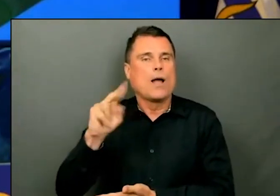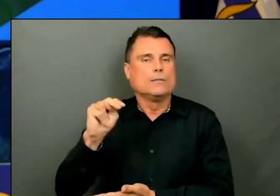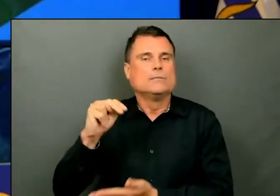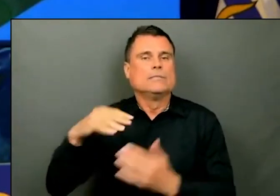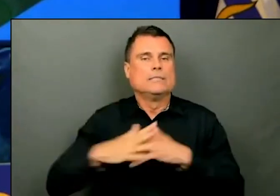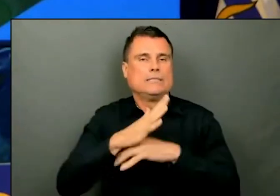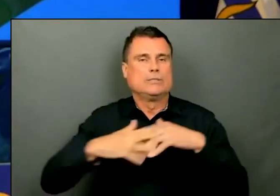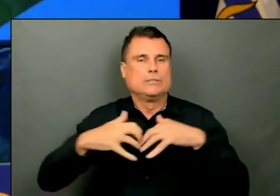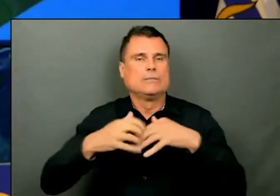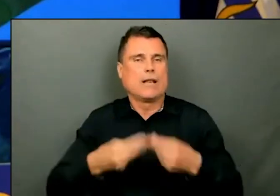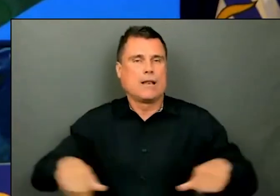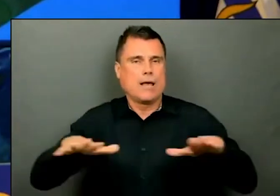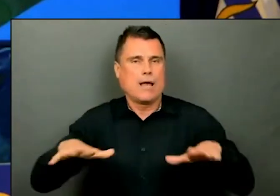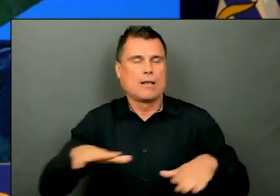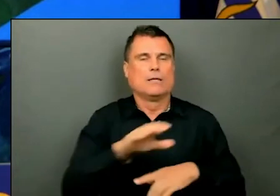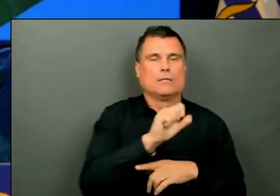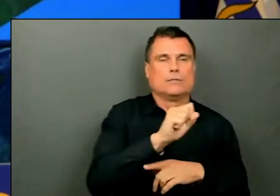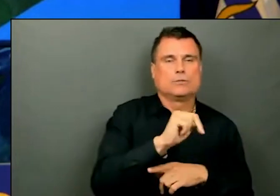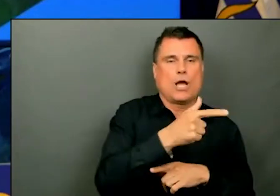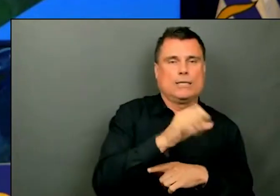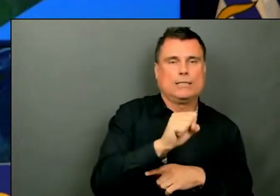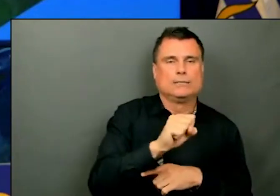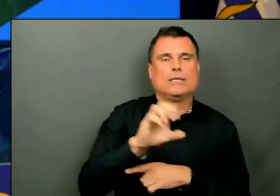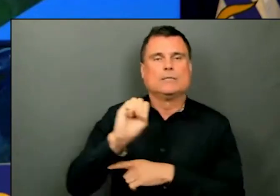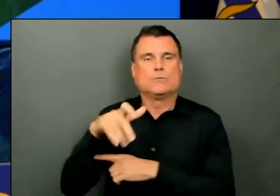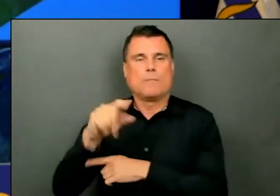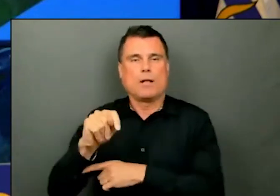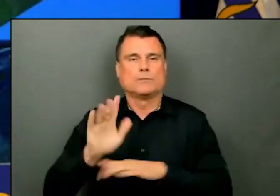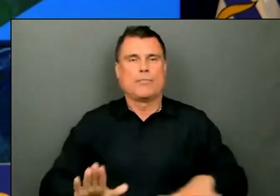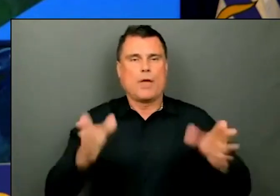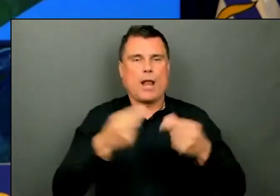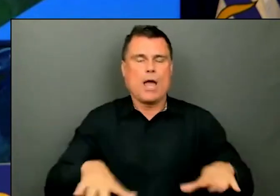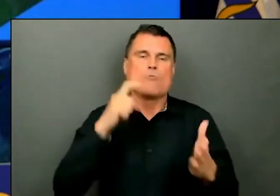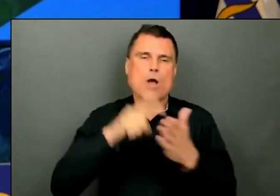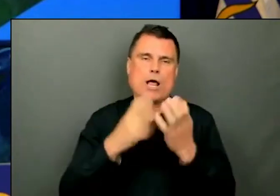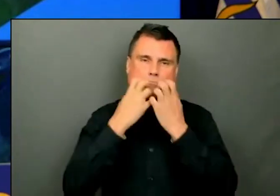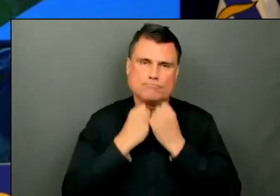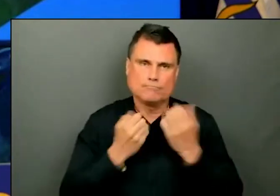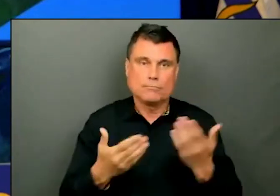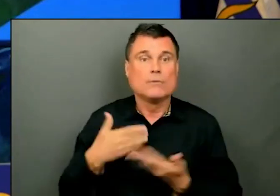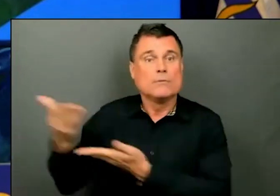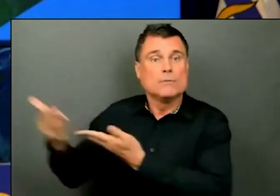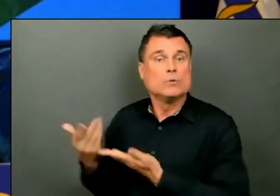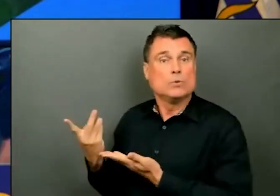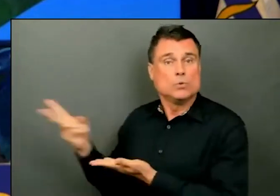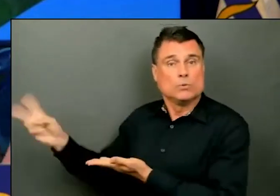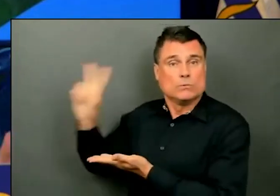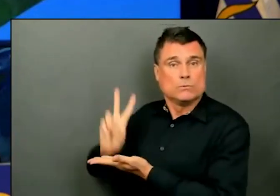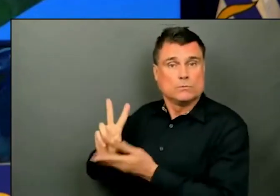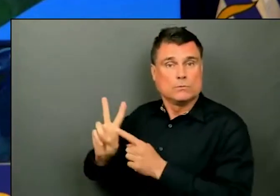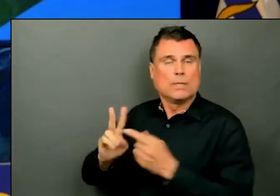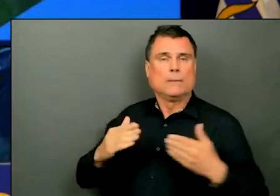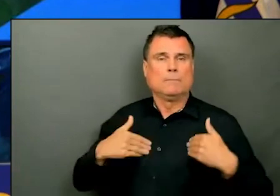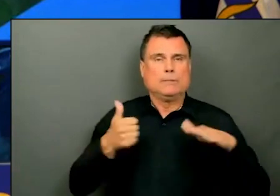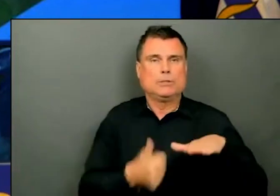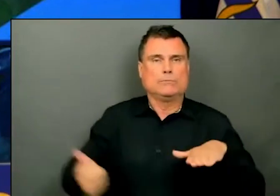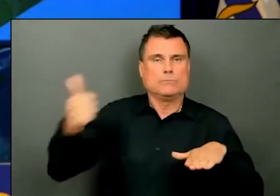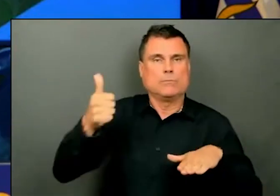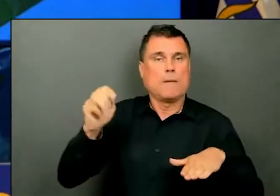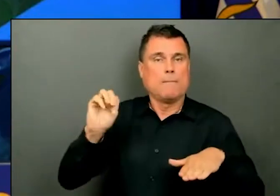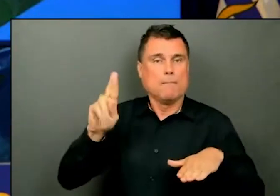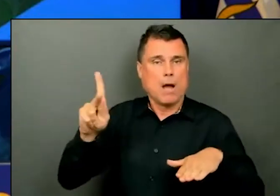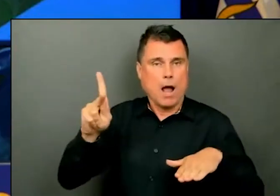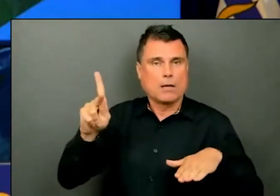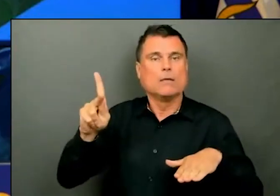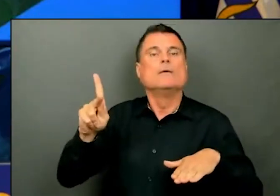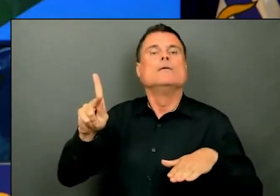joined here today by Minister Melanie Mark and Jonathan Burke, the board chair of the H.R. MacMillan Space Centre. As we all know, the days are